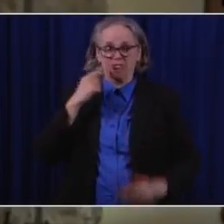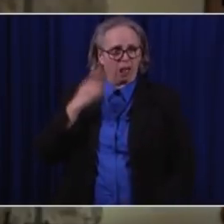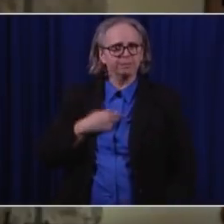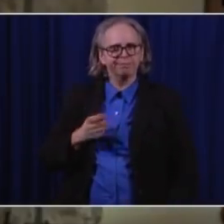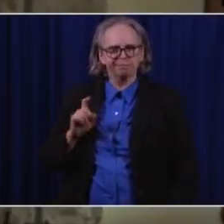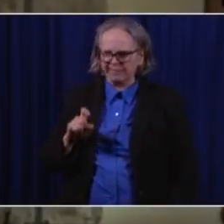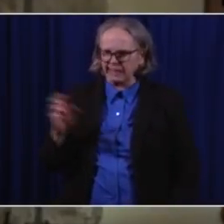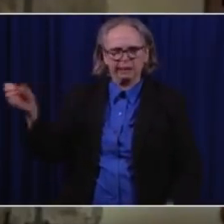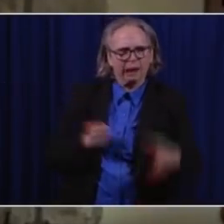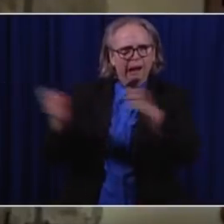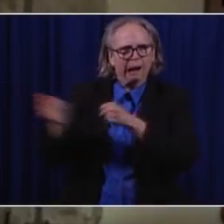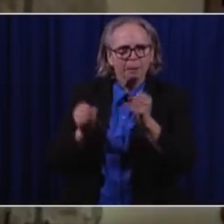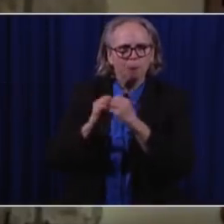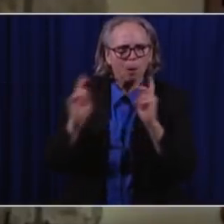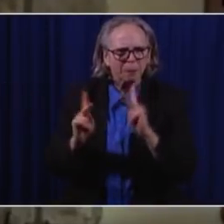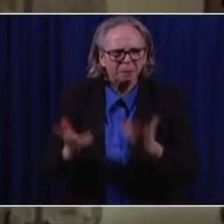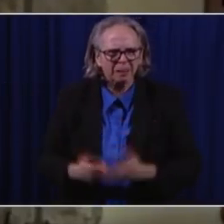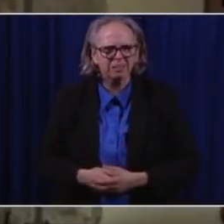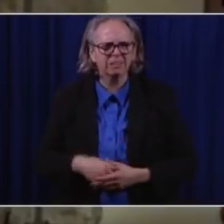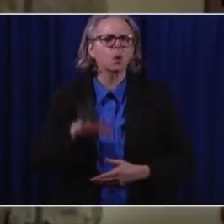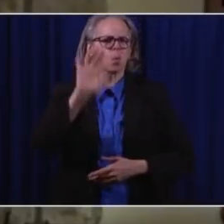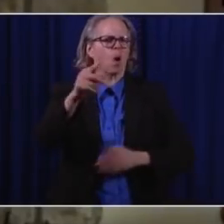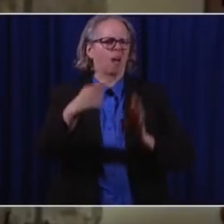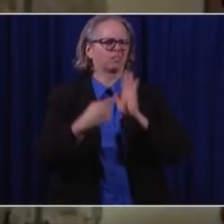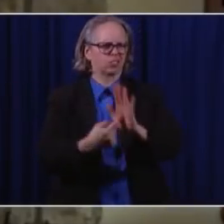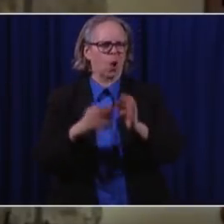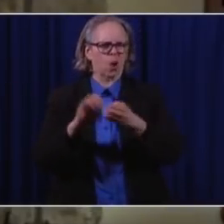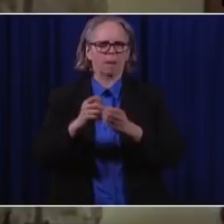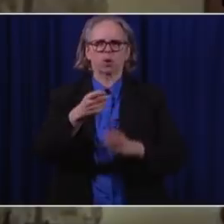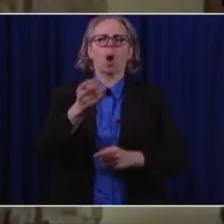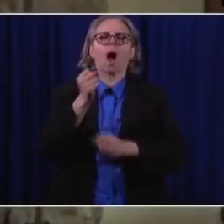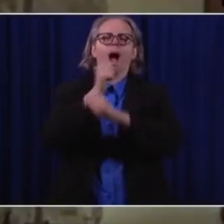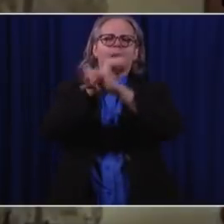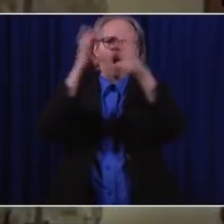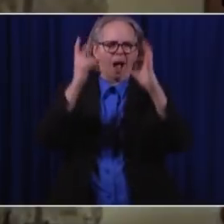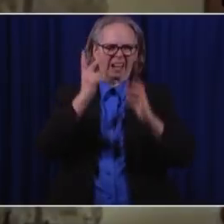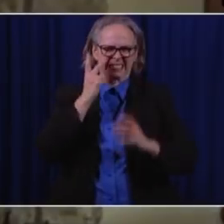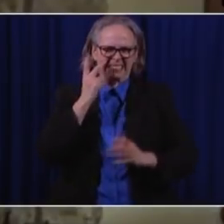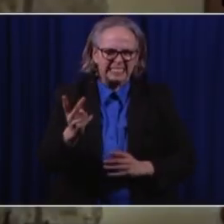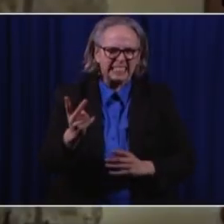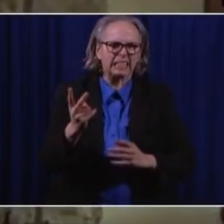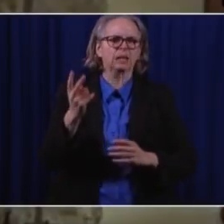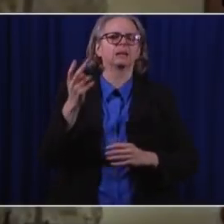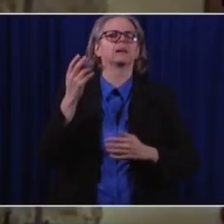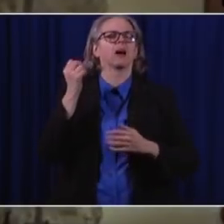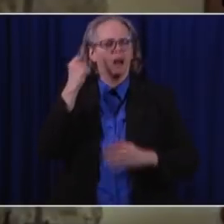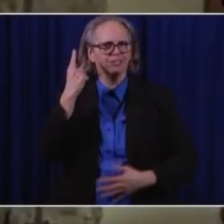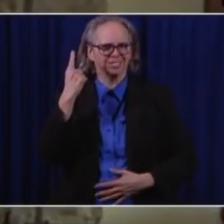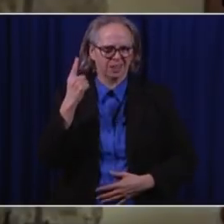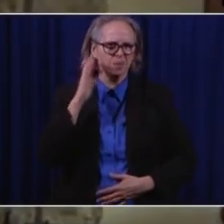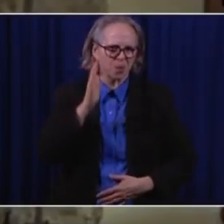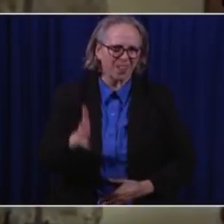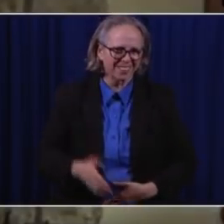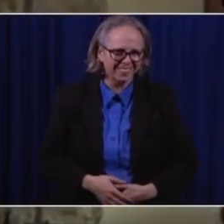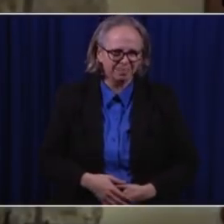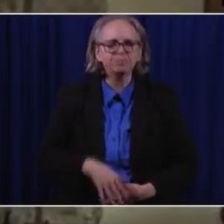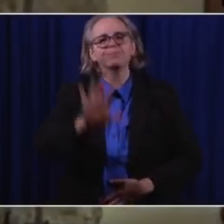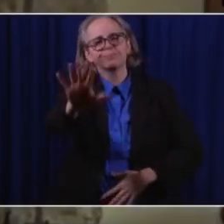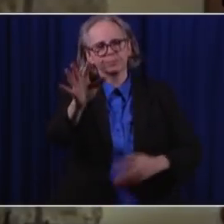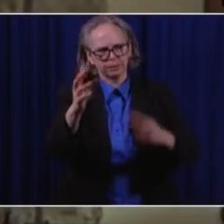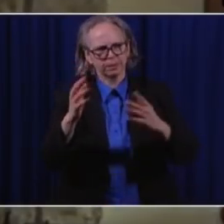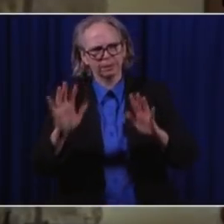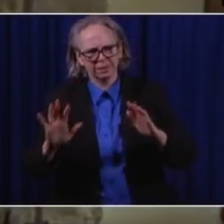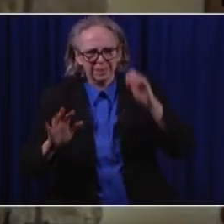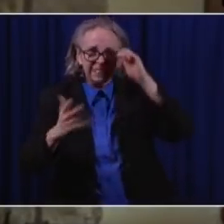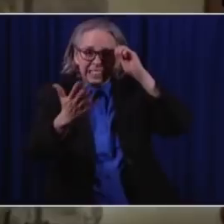show you how it's dramatically kicked up. I mean, it's gone up very, very quickly. Next question. That's a good, look, it's a good thing. It's a